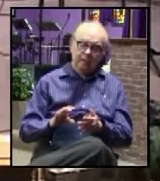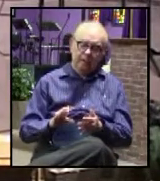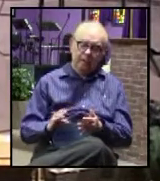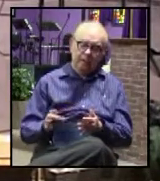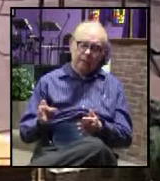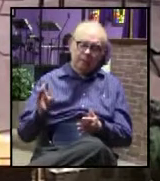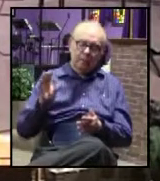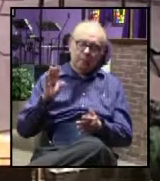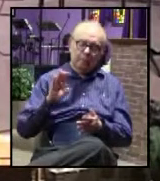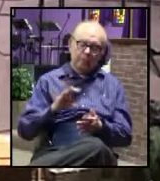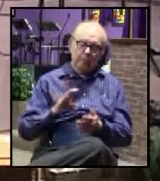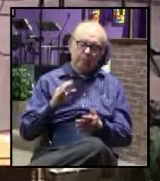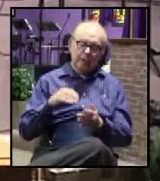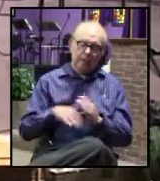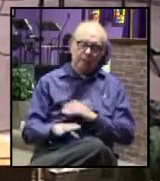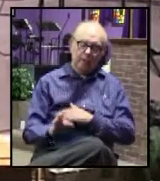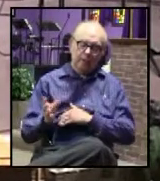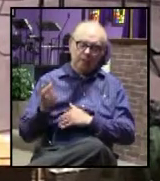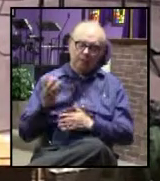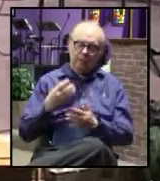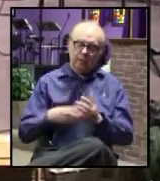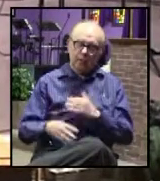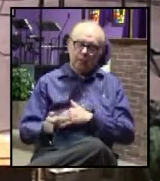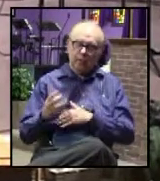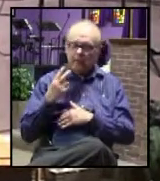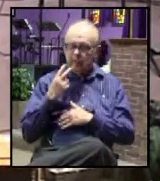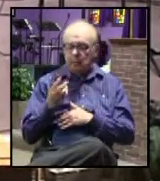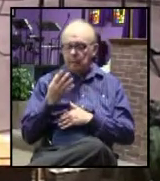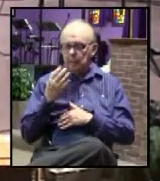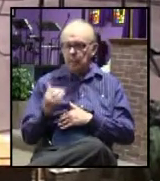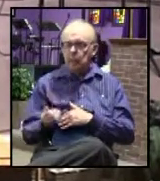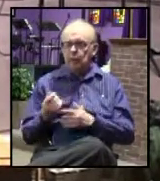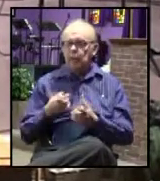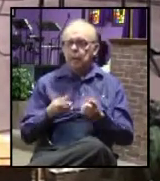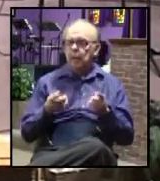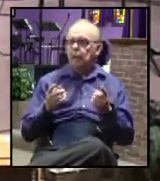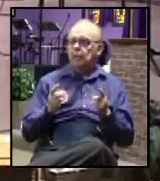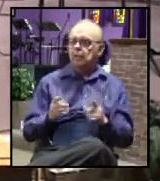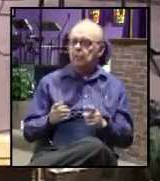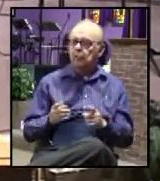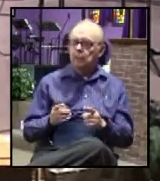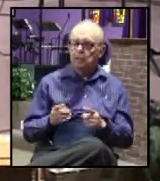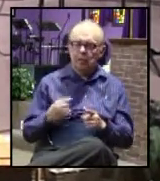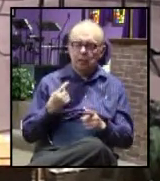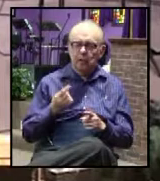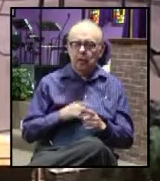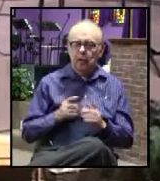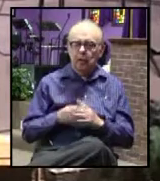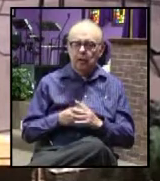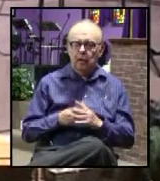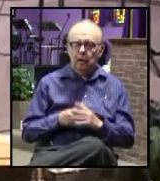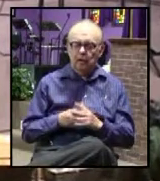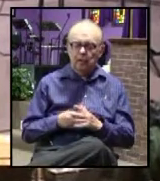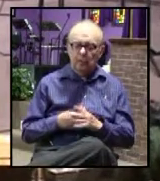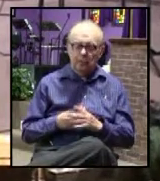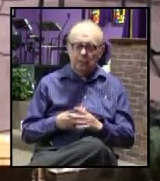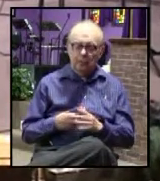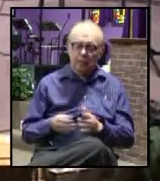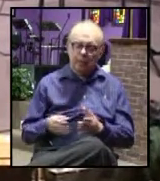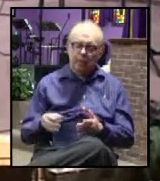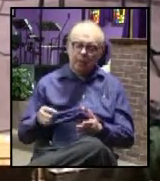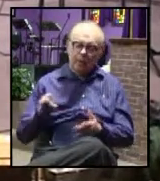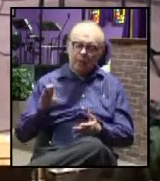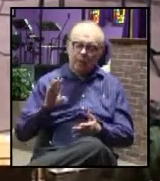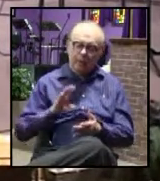Pour in, pour out. You see, because what happens is we begin by pouring